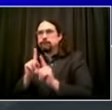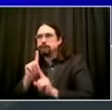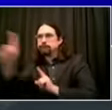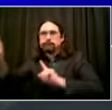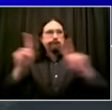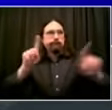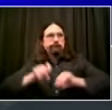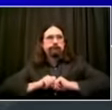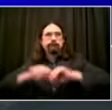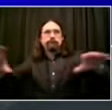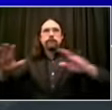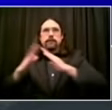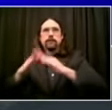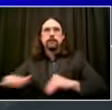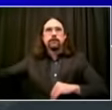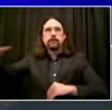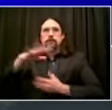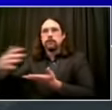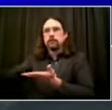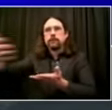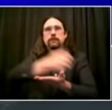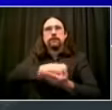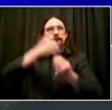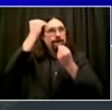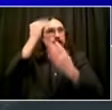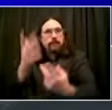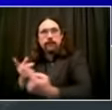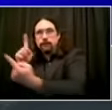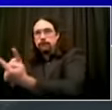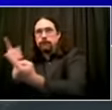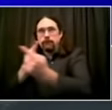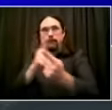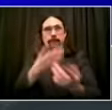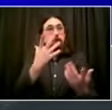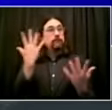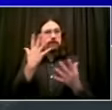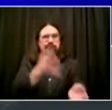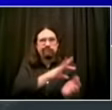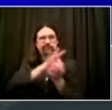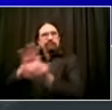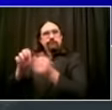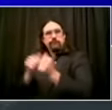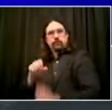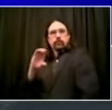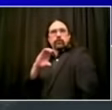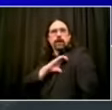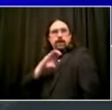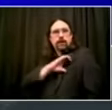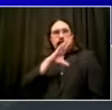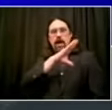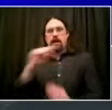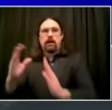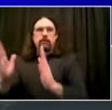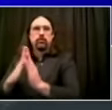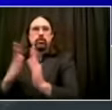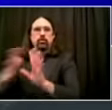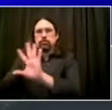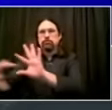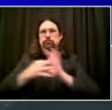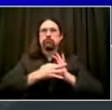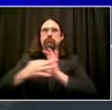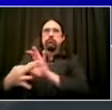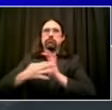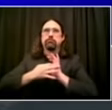back answers, including on the status of disciplinary cases and changes in policing that need to be done to allow